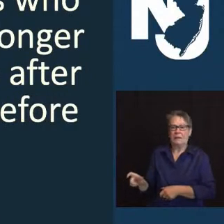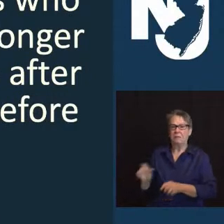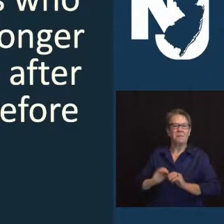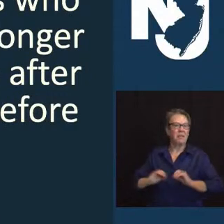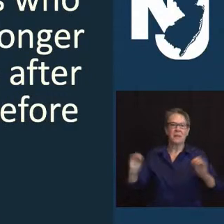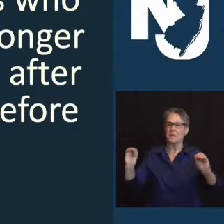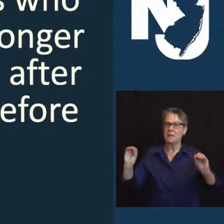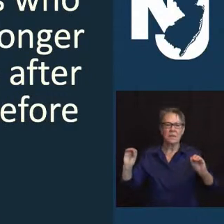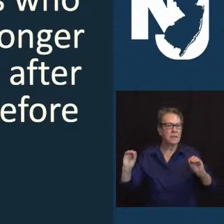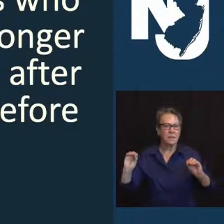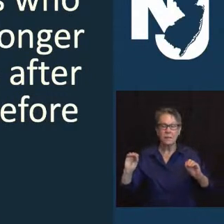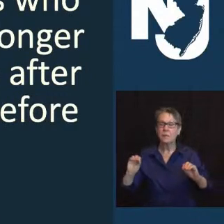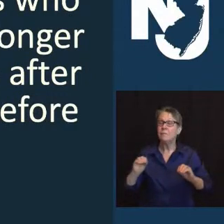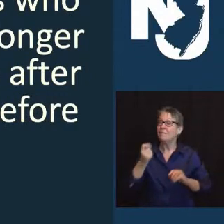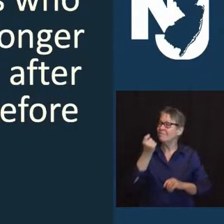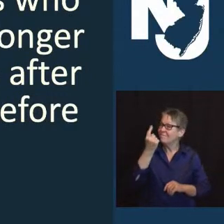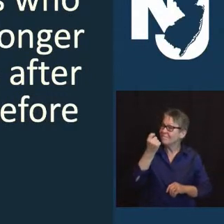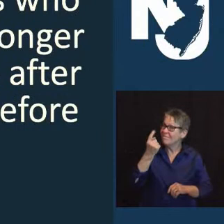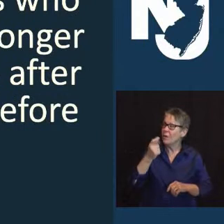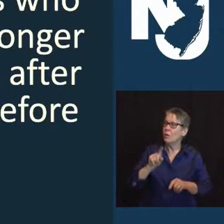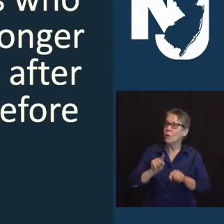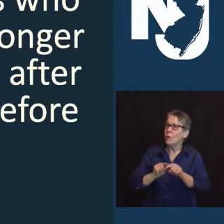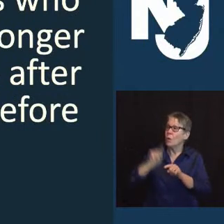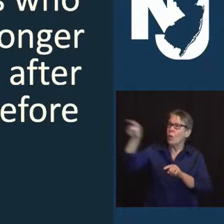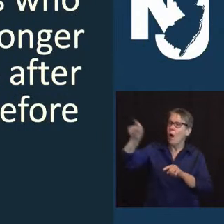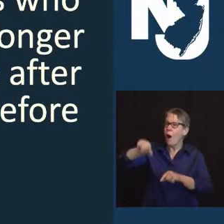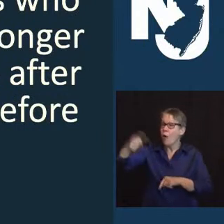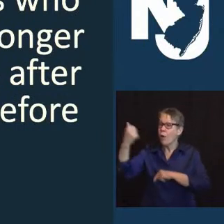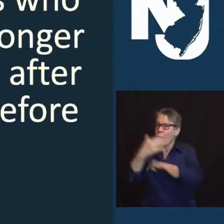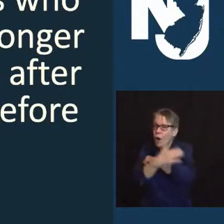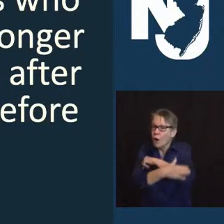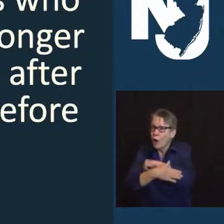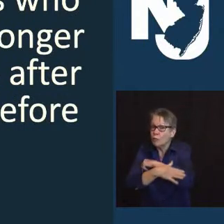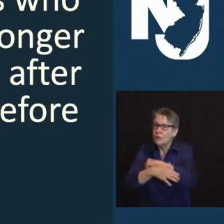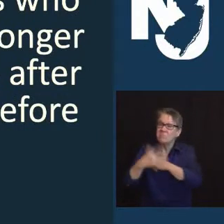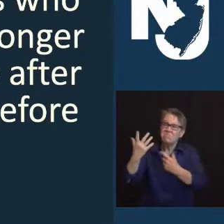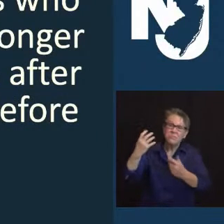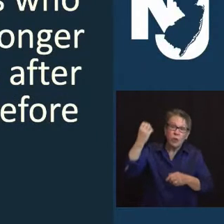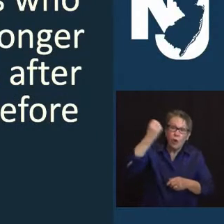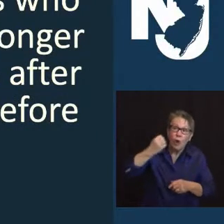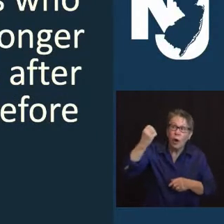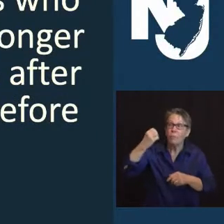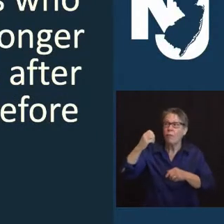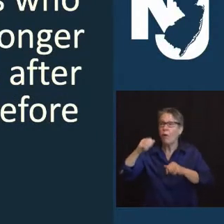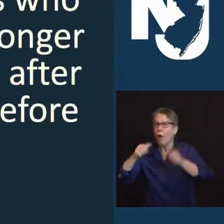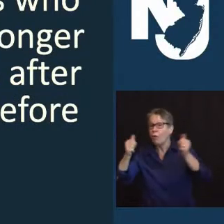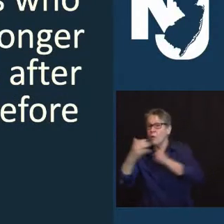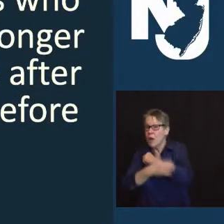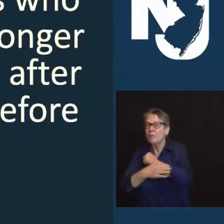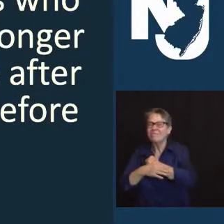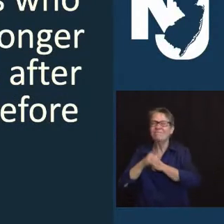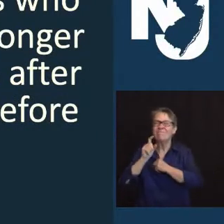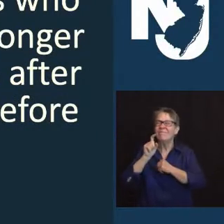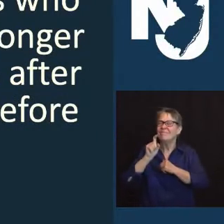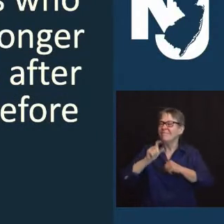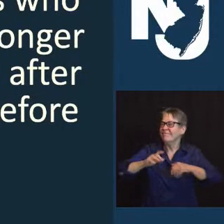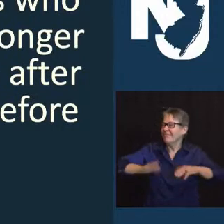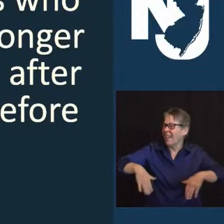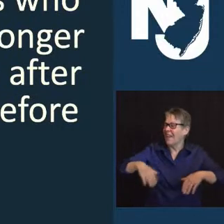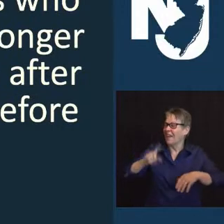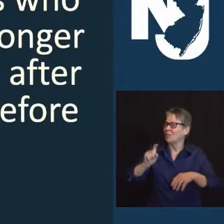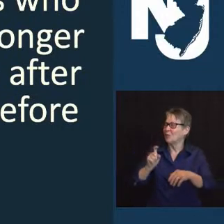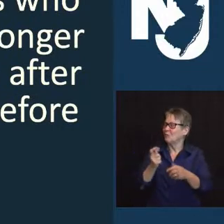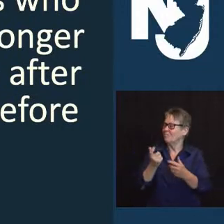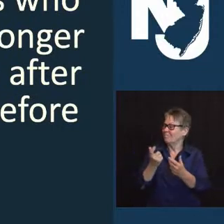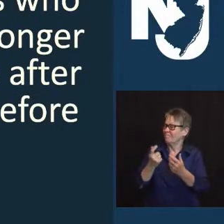as we see our tracker increase daily with the number of fully vaccinated New Jerseyans, it will mean many more degrees of